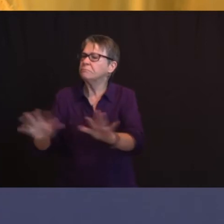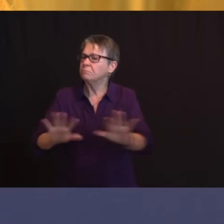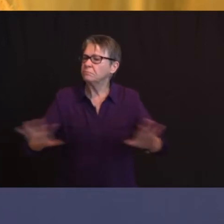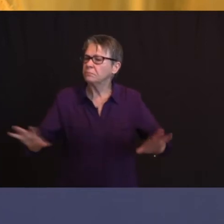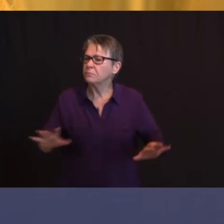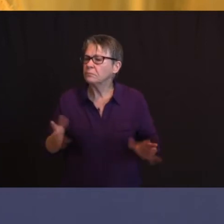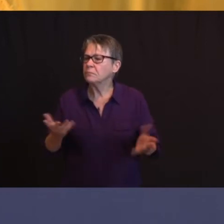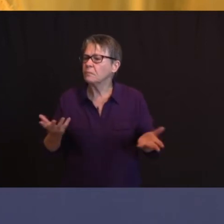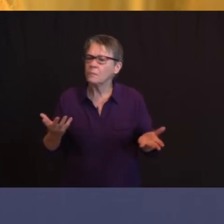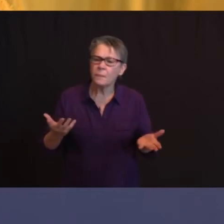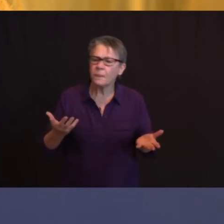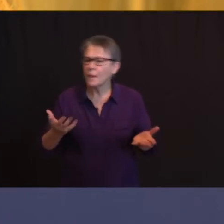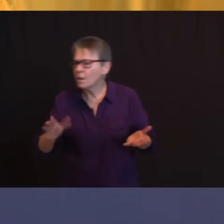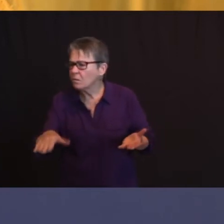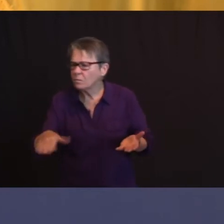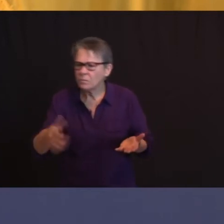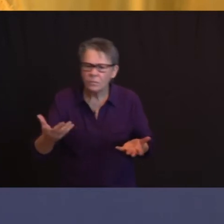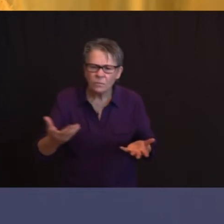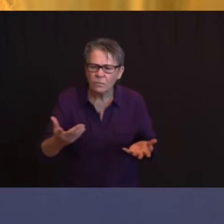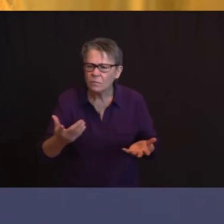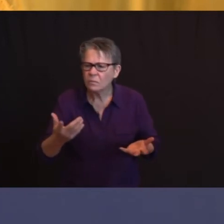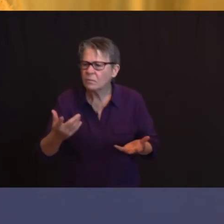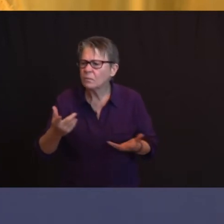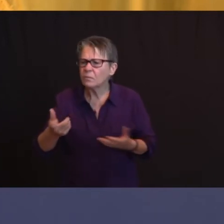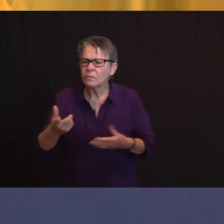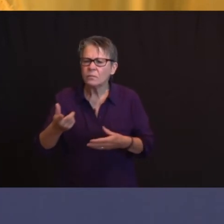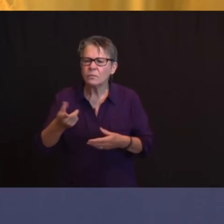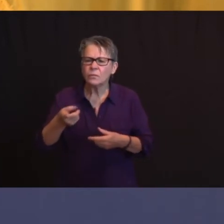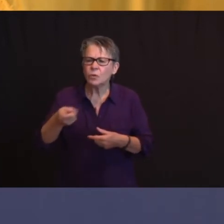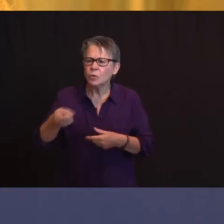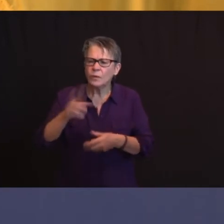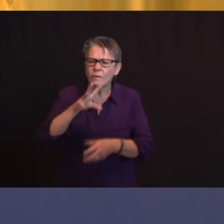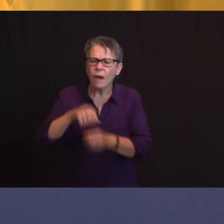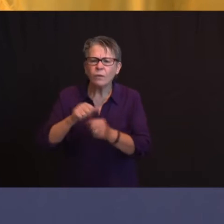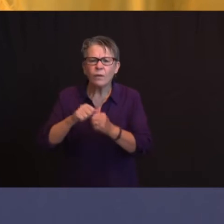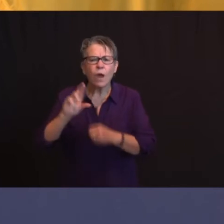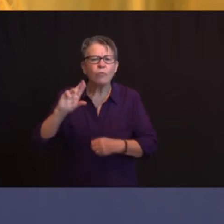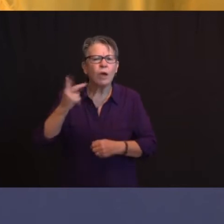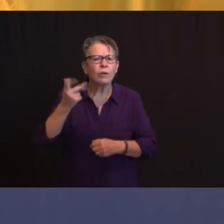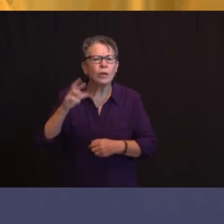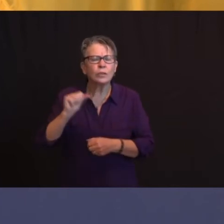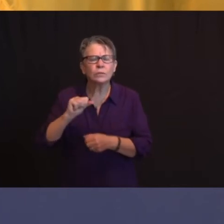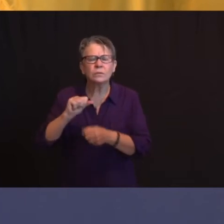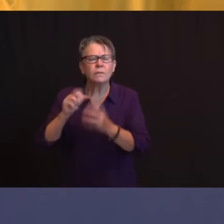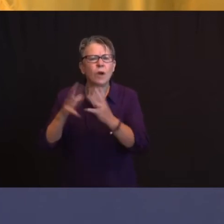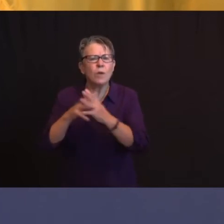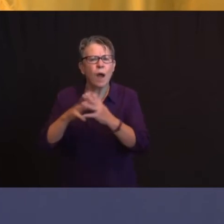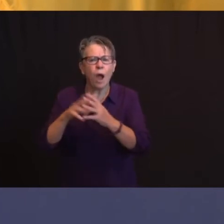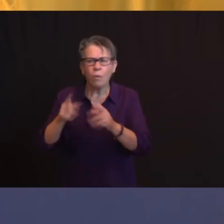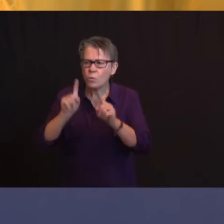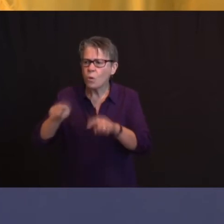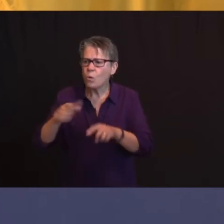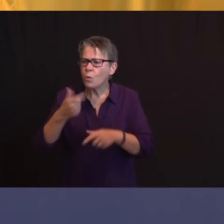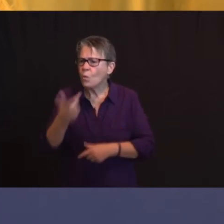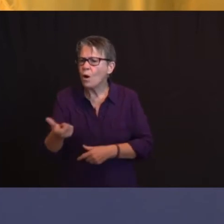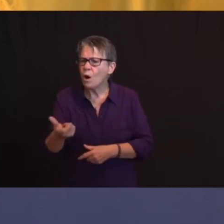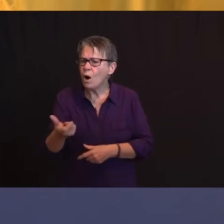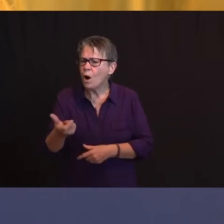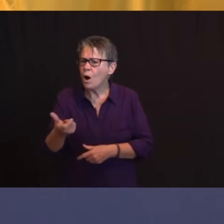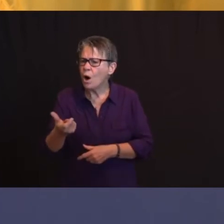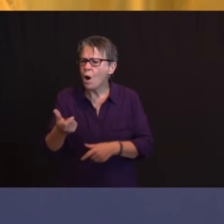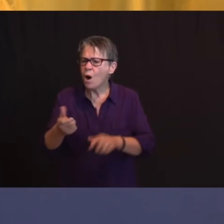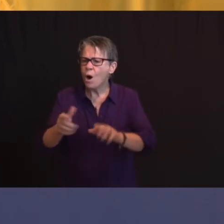was involved in a Rutgers football watch party. We're all in for RU football, but that was one where actually action was taken, and